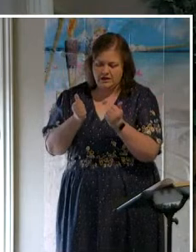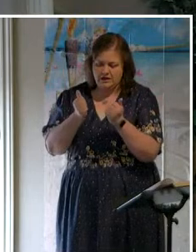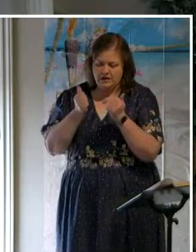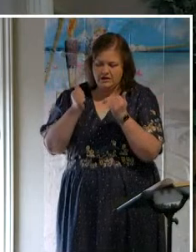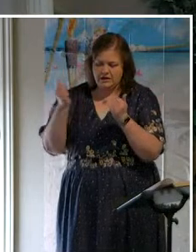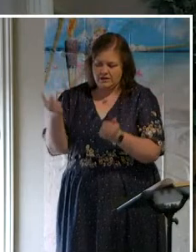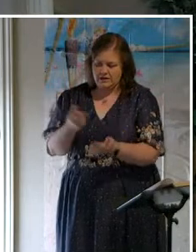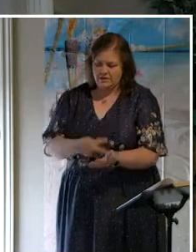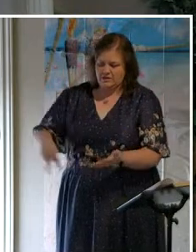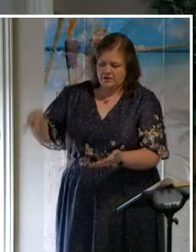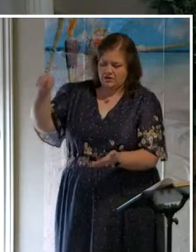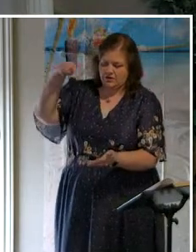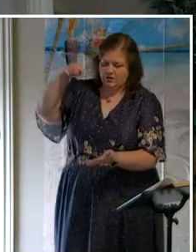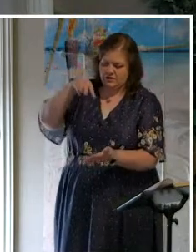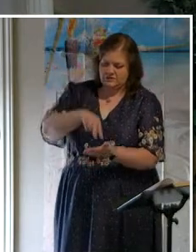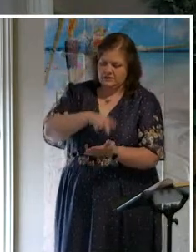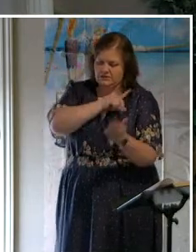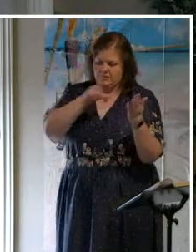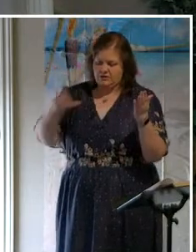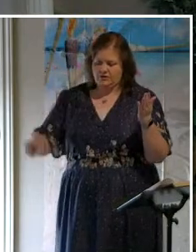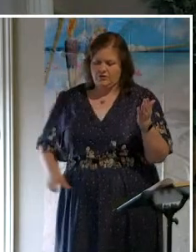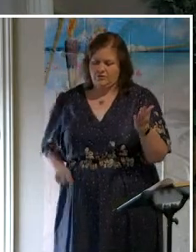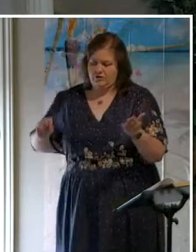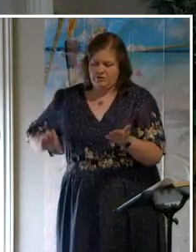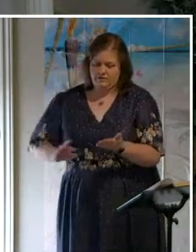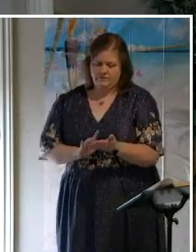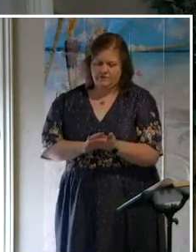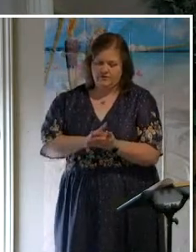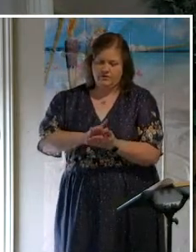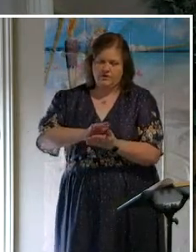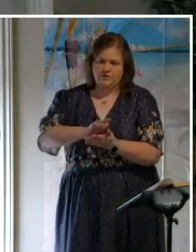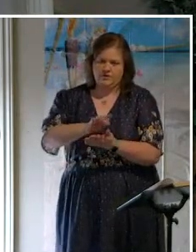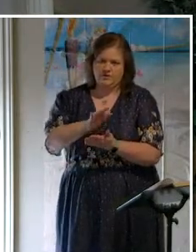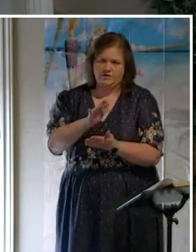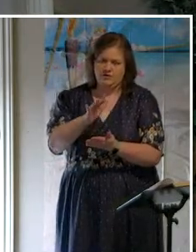The risen Lord of glory